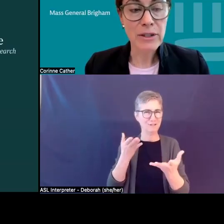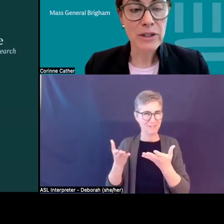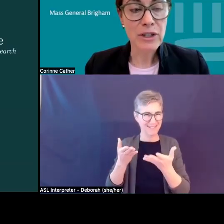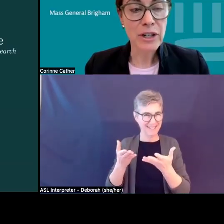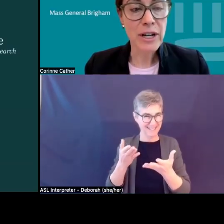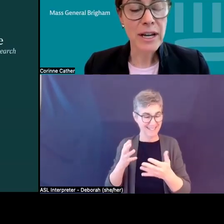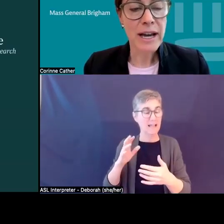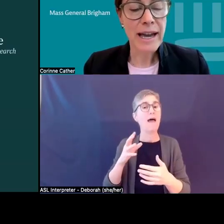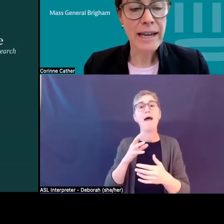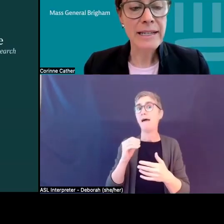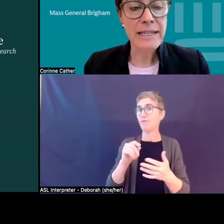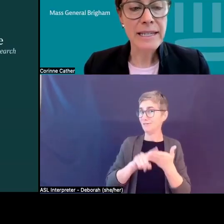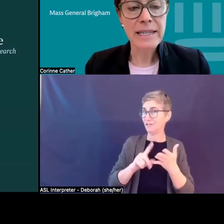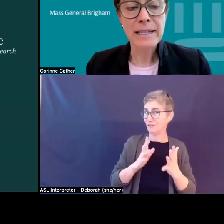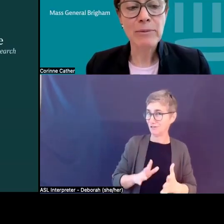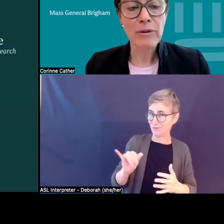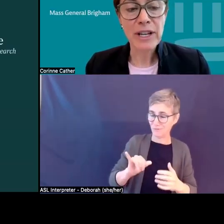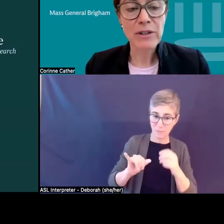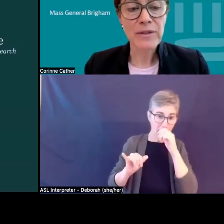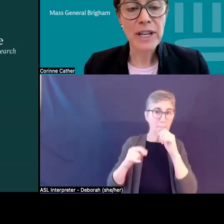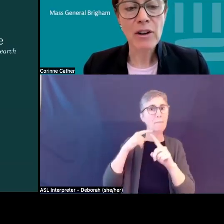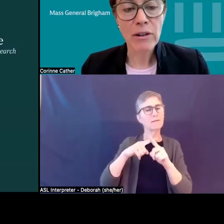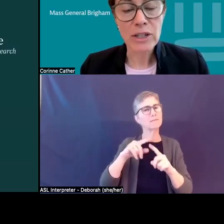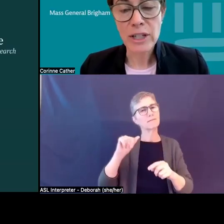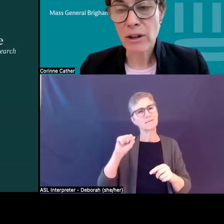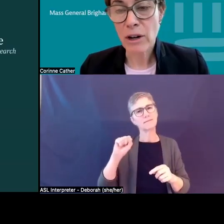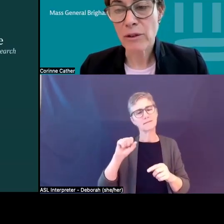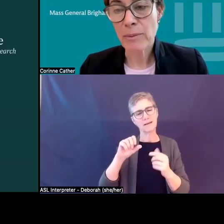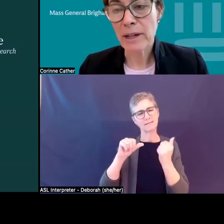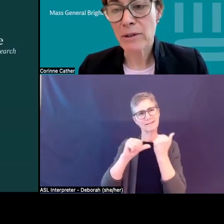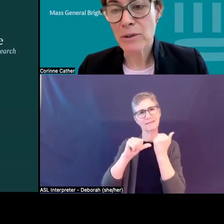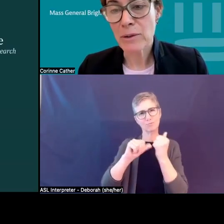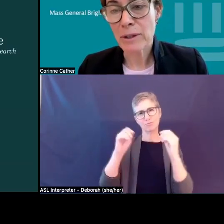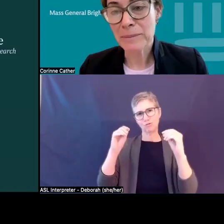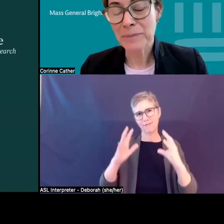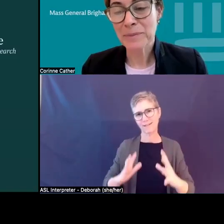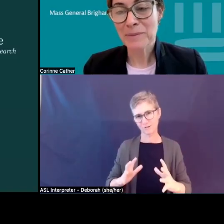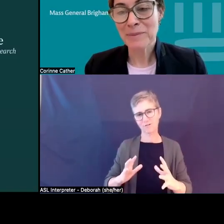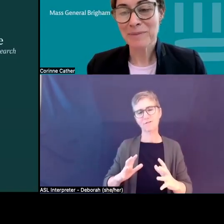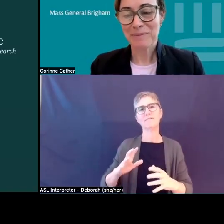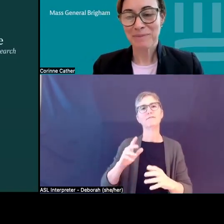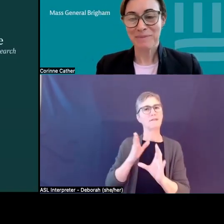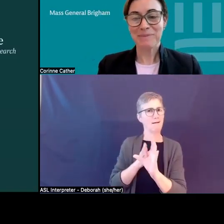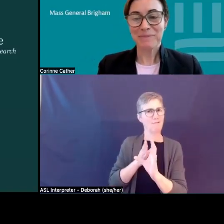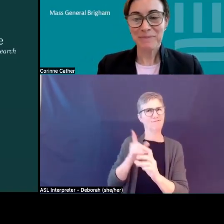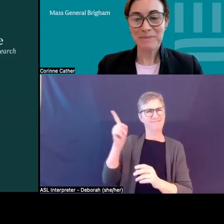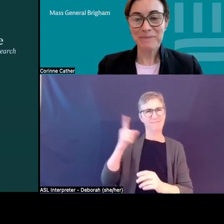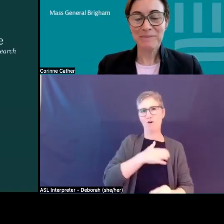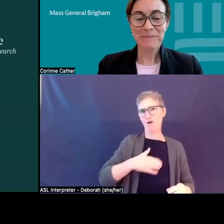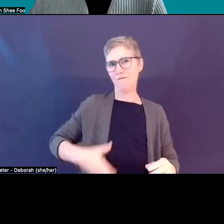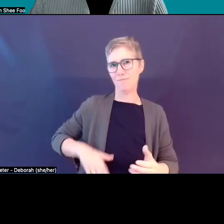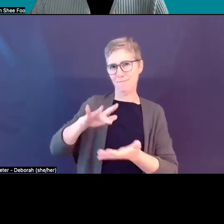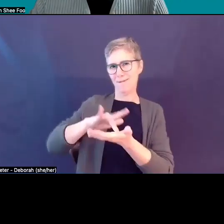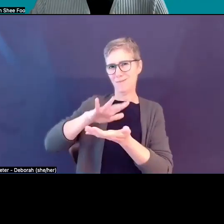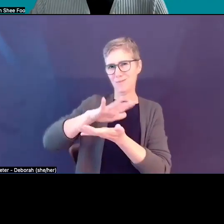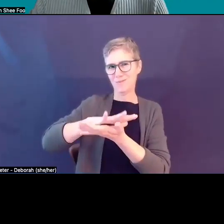a researcher, and is Assistant Professor of Psychology at Harvard Medical School.